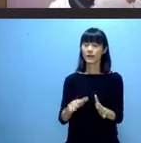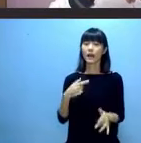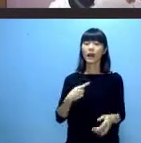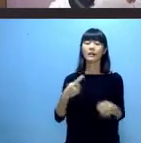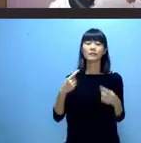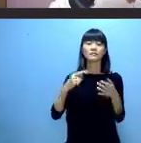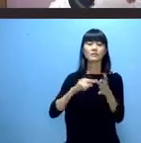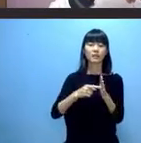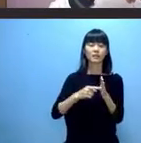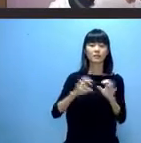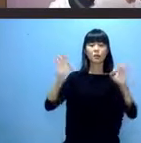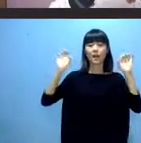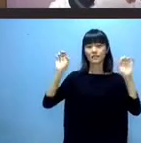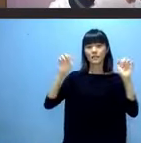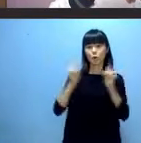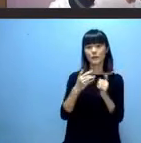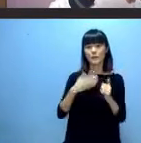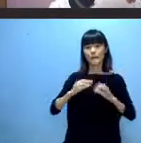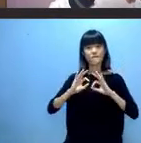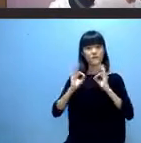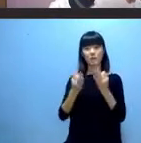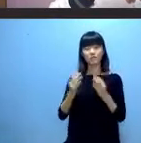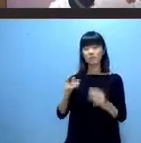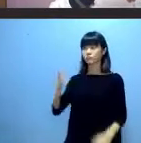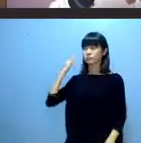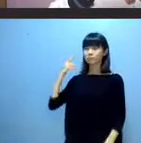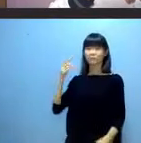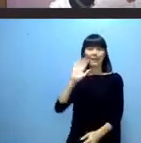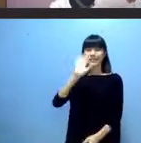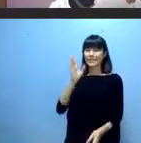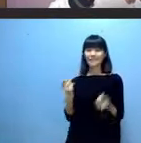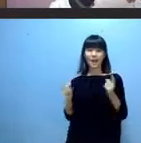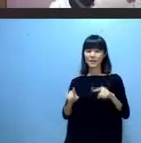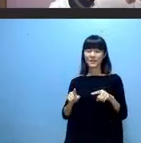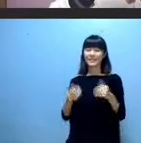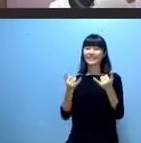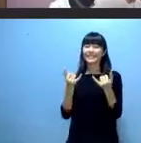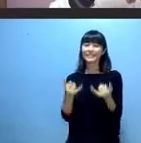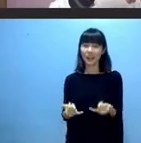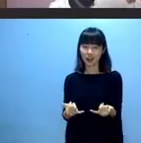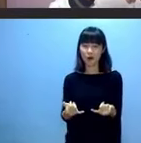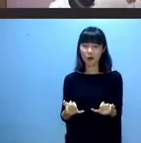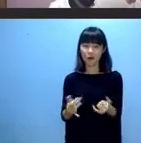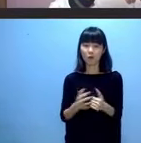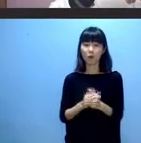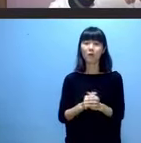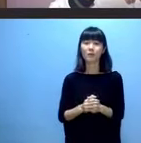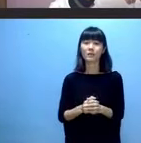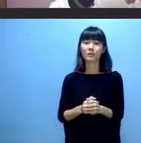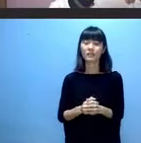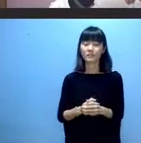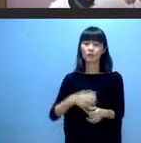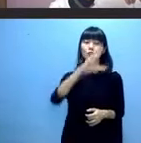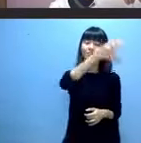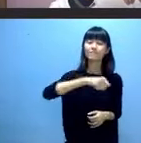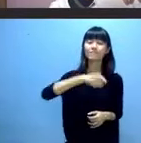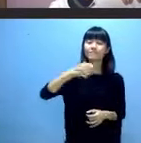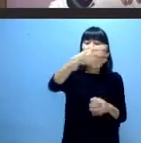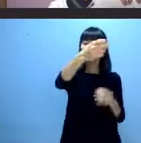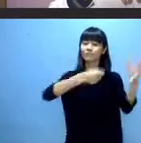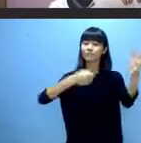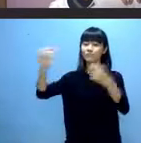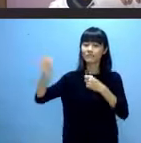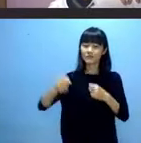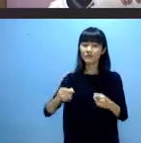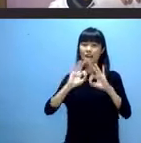my family as well. That has never happened before. So, you know, this is, I think it's good to pull in people that you are living with to